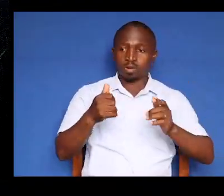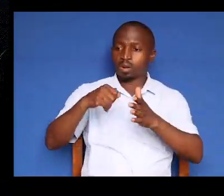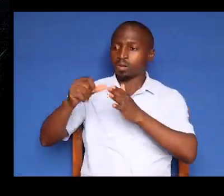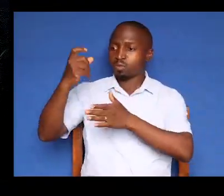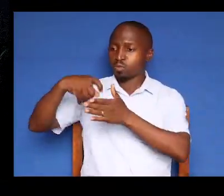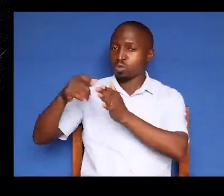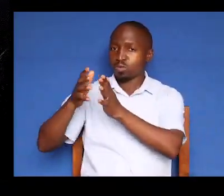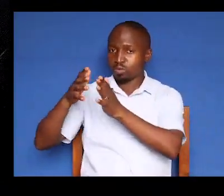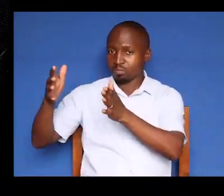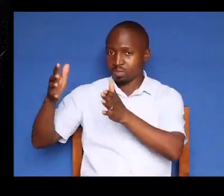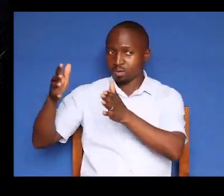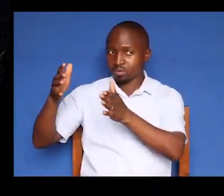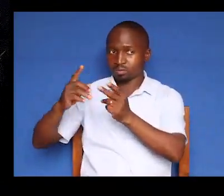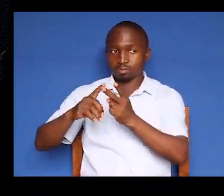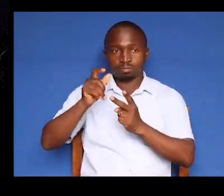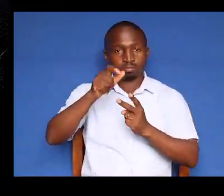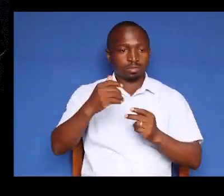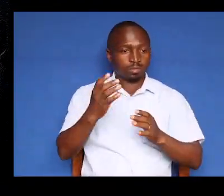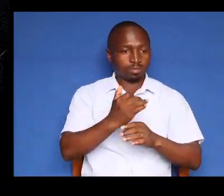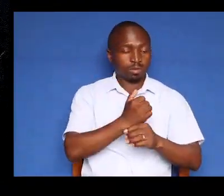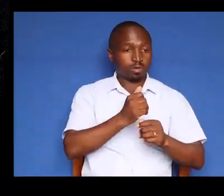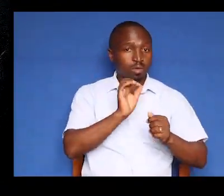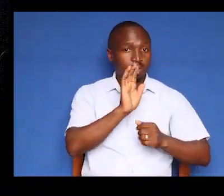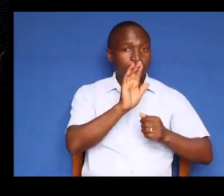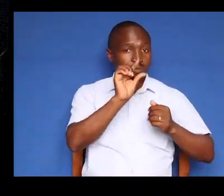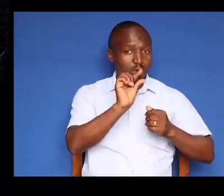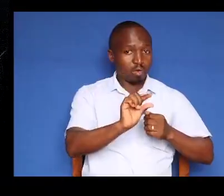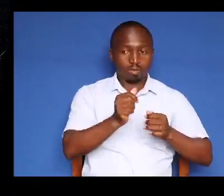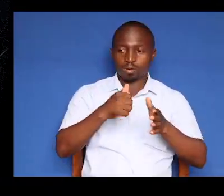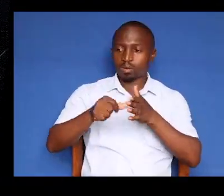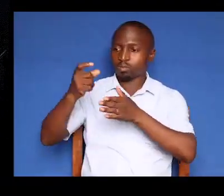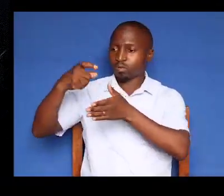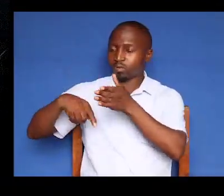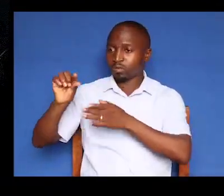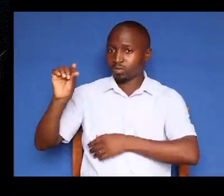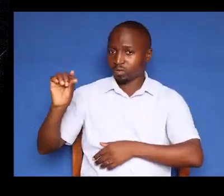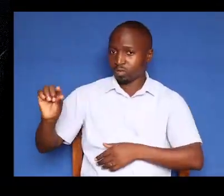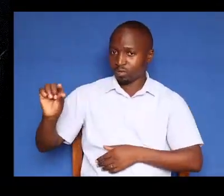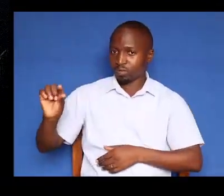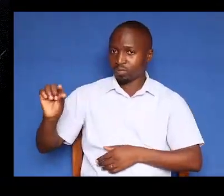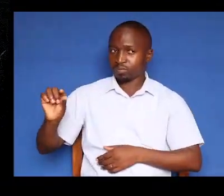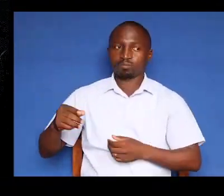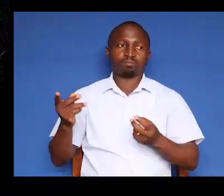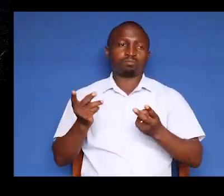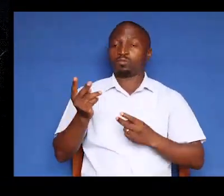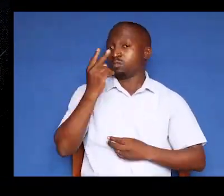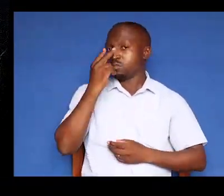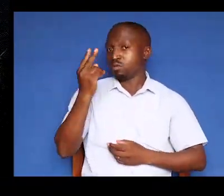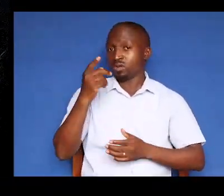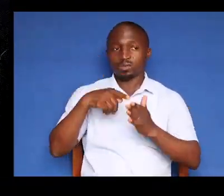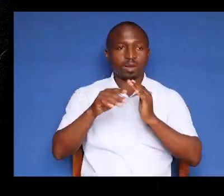tax rate, while the low income earners are charged the low tax rate, as we have seen in